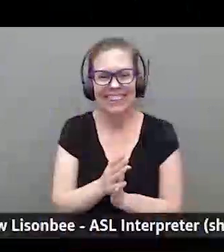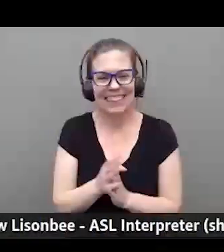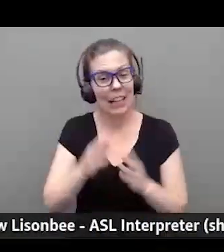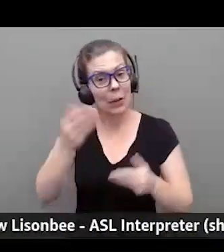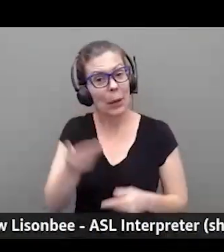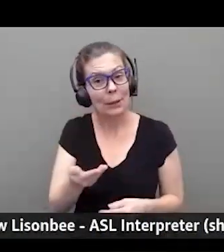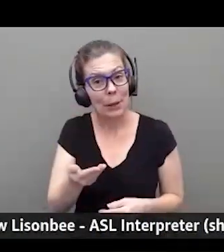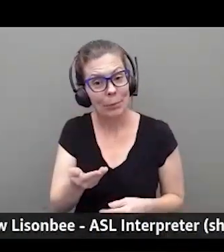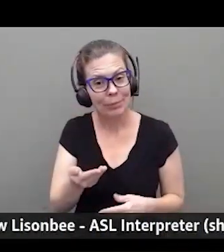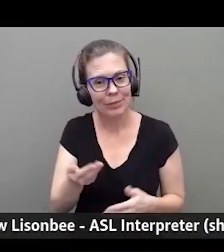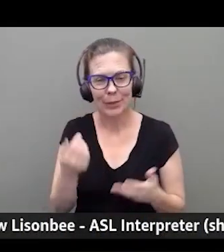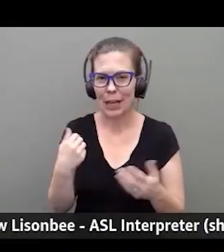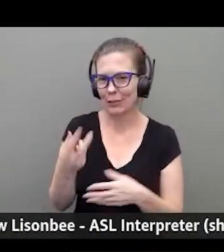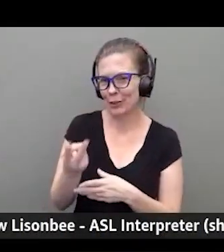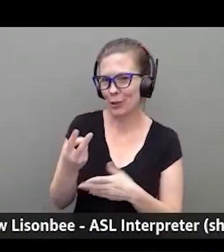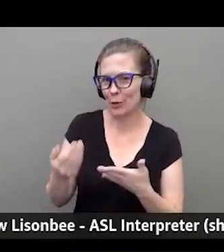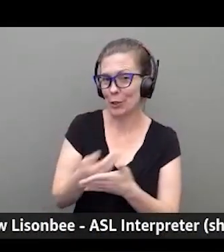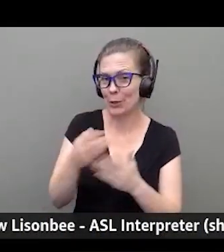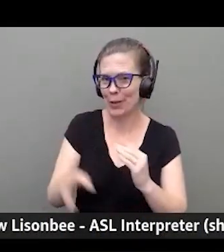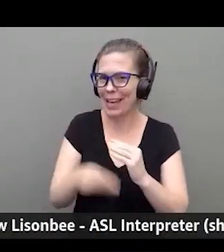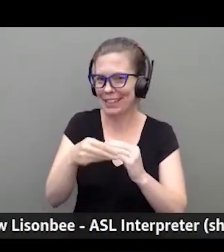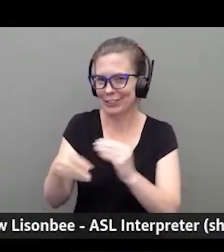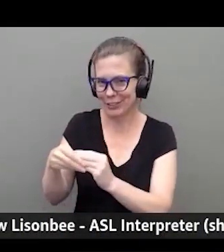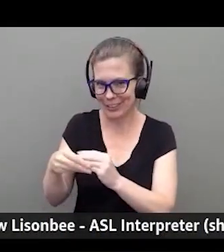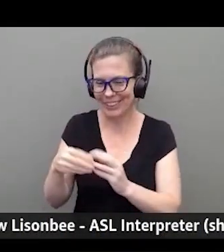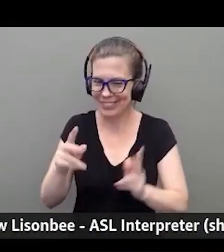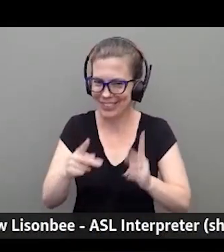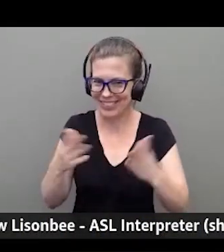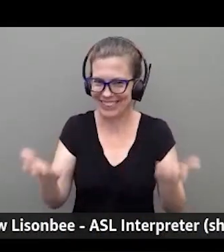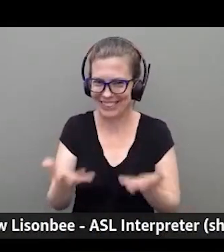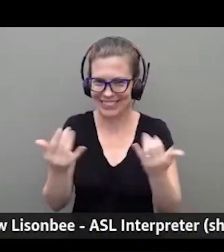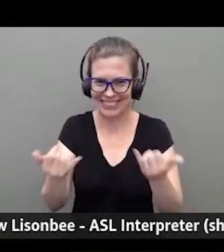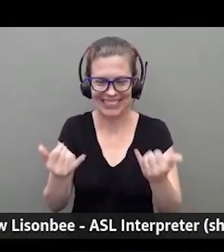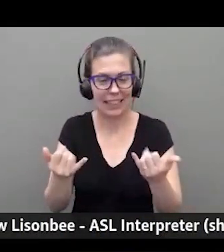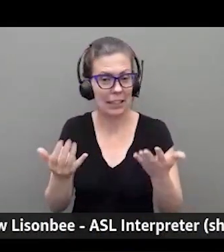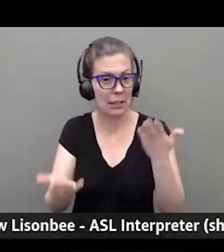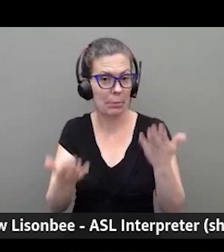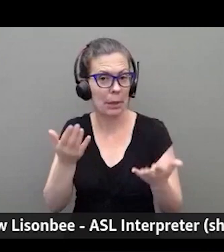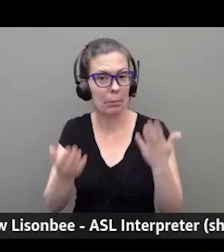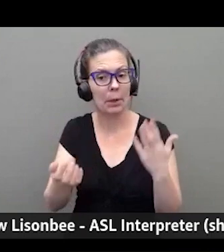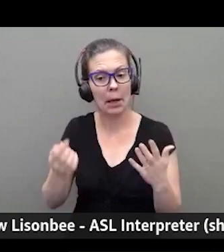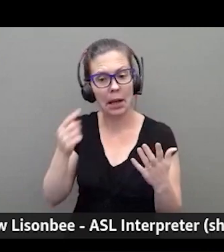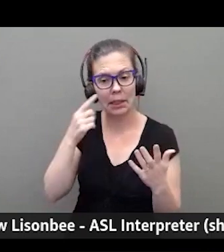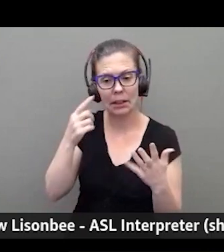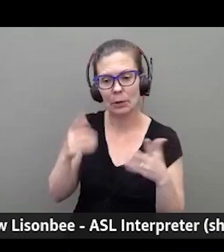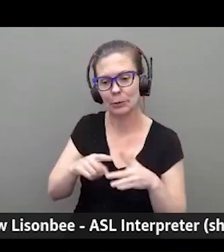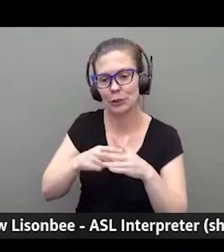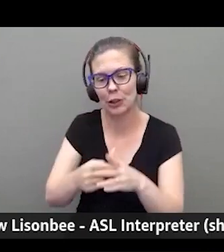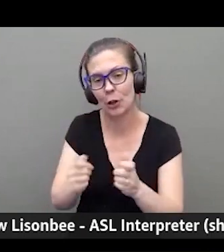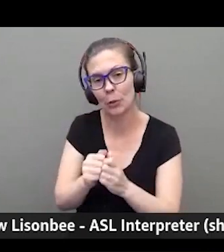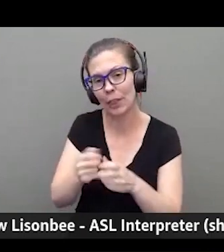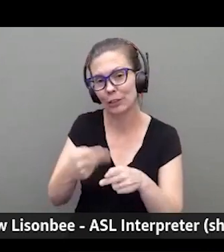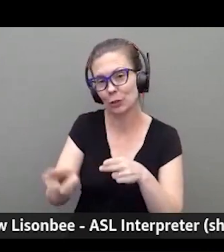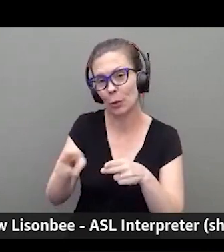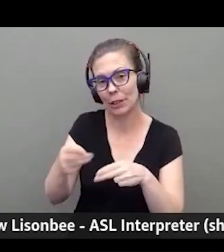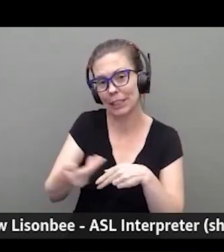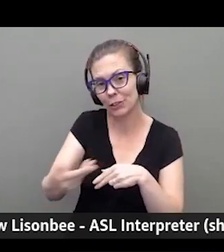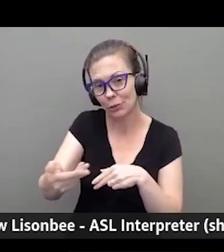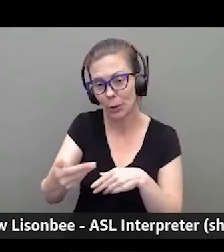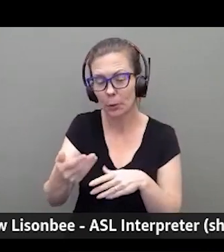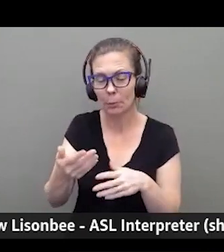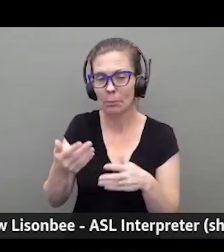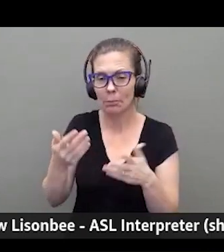Welcome. We have our two new additions to us here. So maybe we can, I think I like to always start off with a quick introduction. I think,